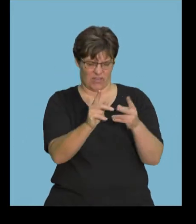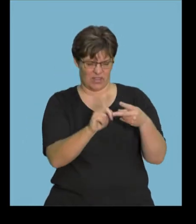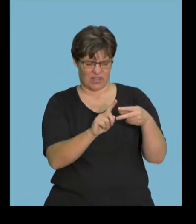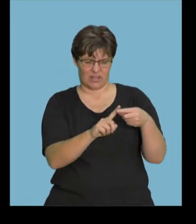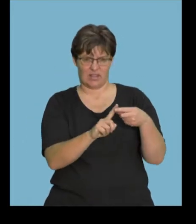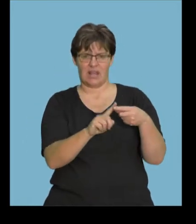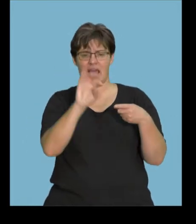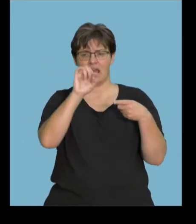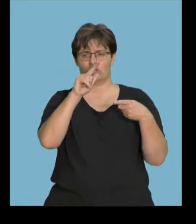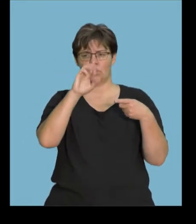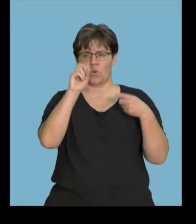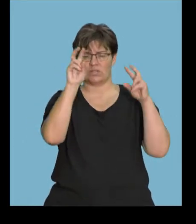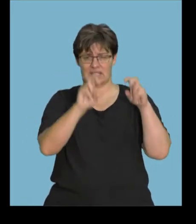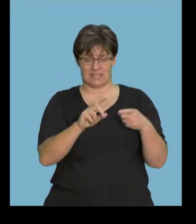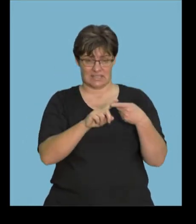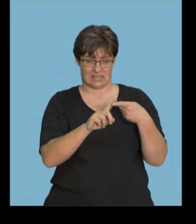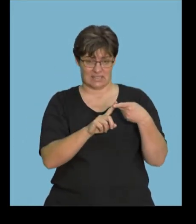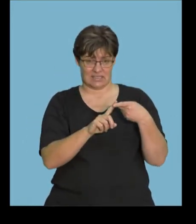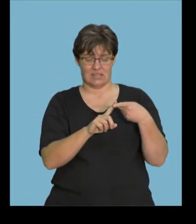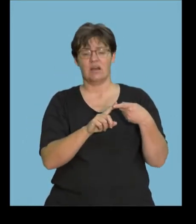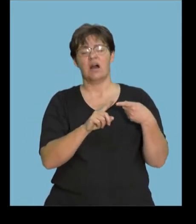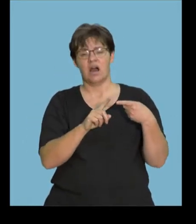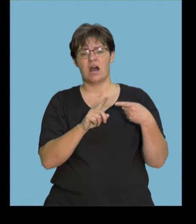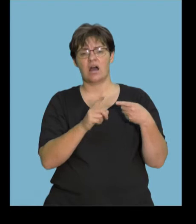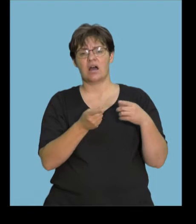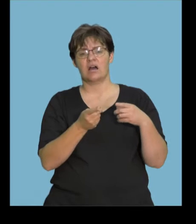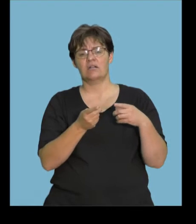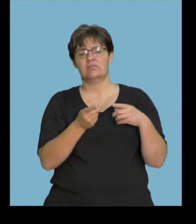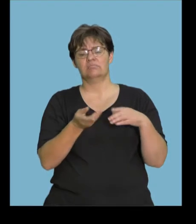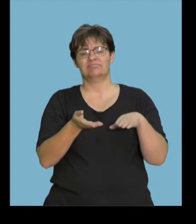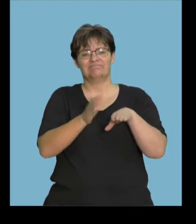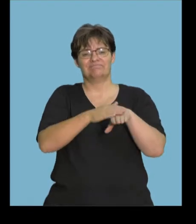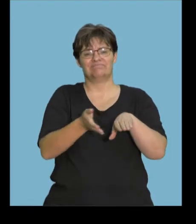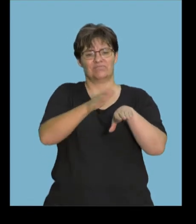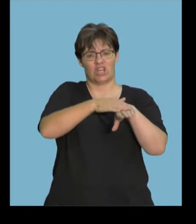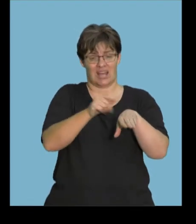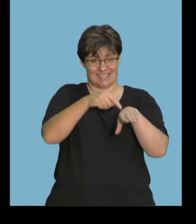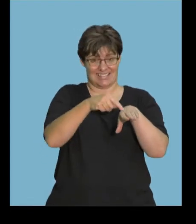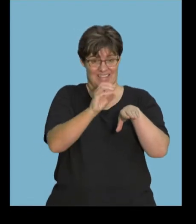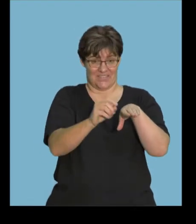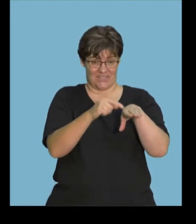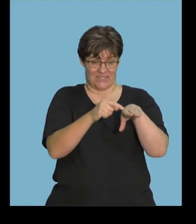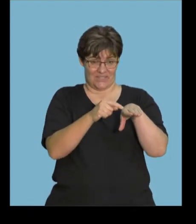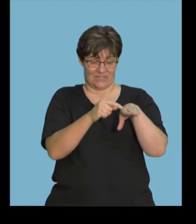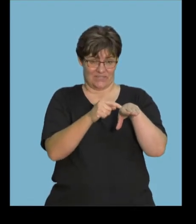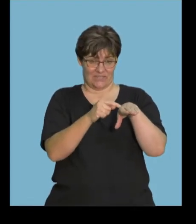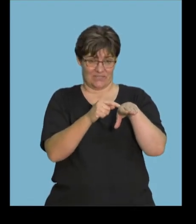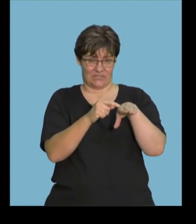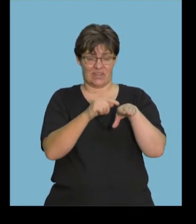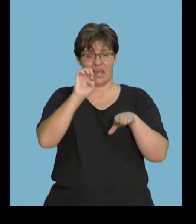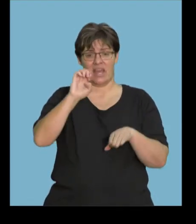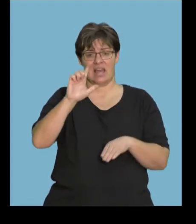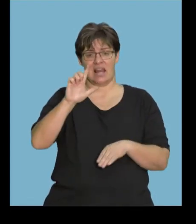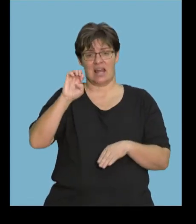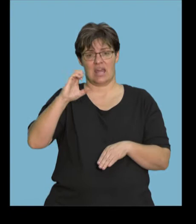heard about electrostatic forces, which has to do with charges, right? This one has to do with charges.